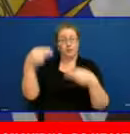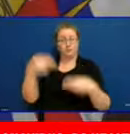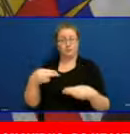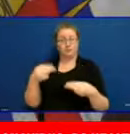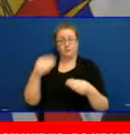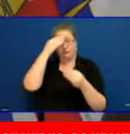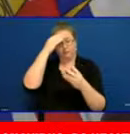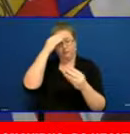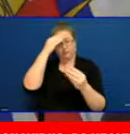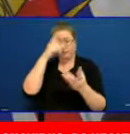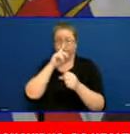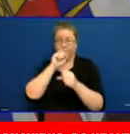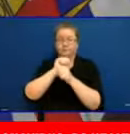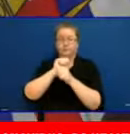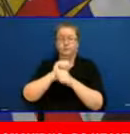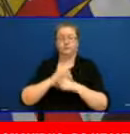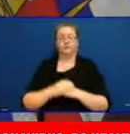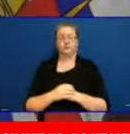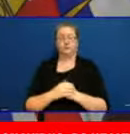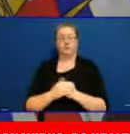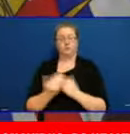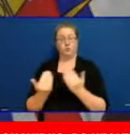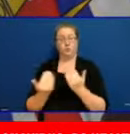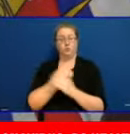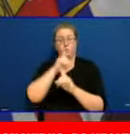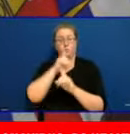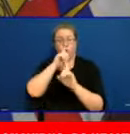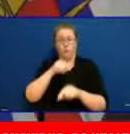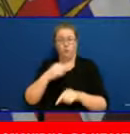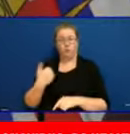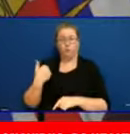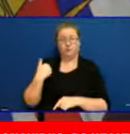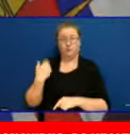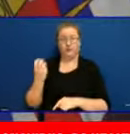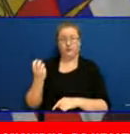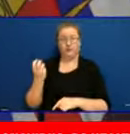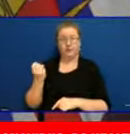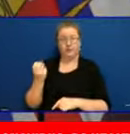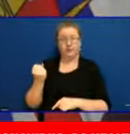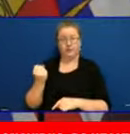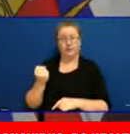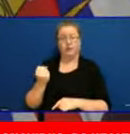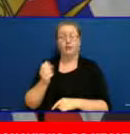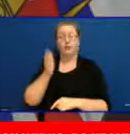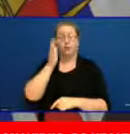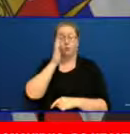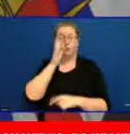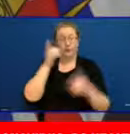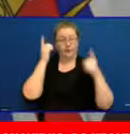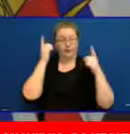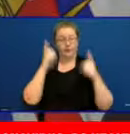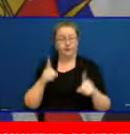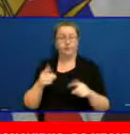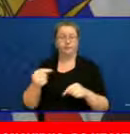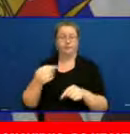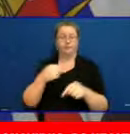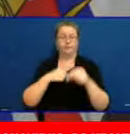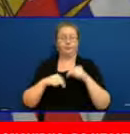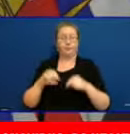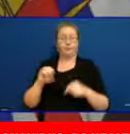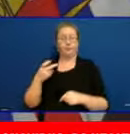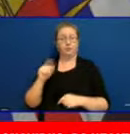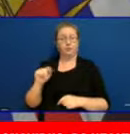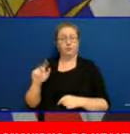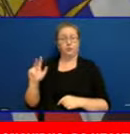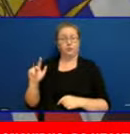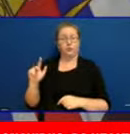What these slides are showing us. Realistically, what are the chances that these new orders you brought in on Saturday will actually be lifted on November 23rd